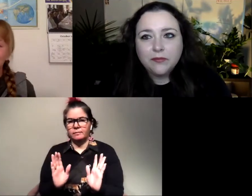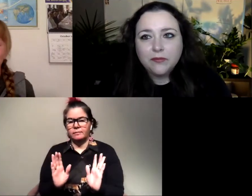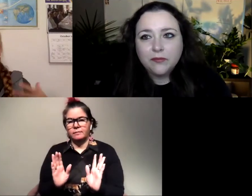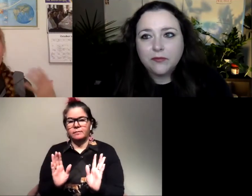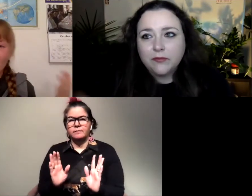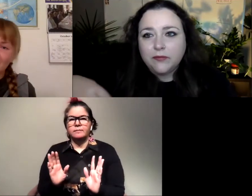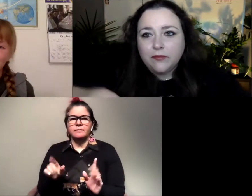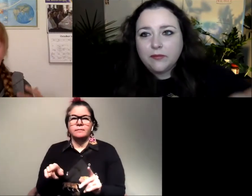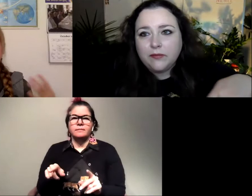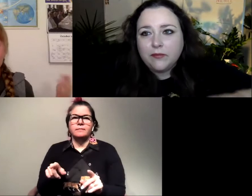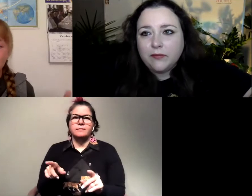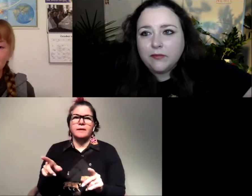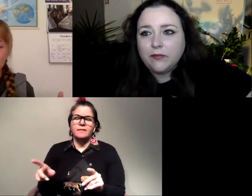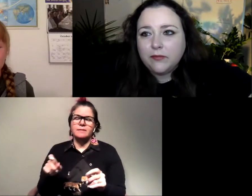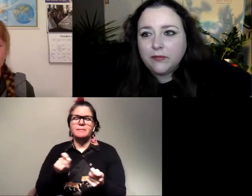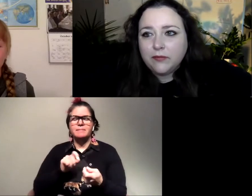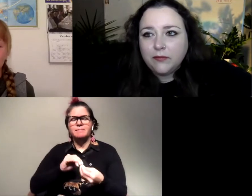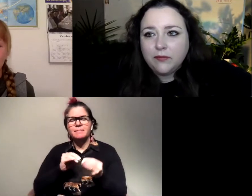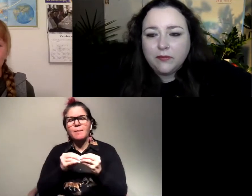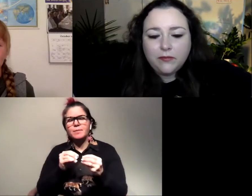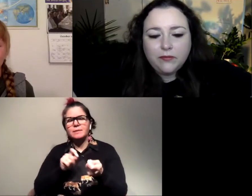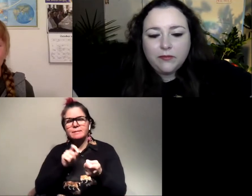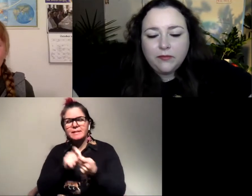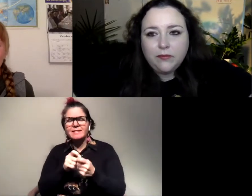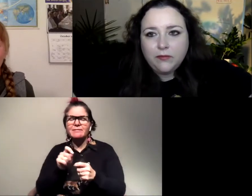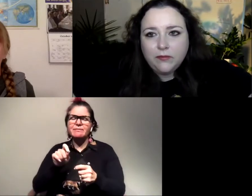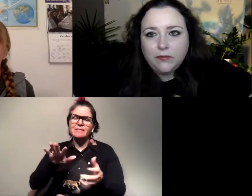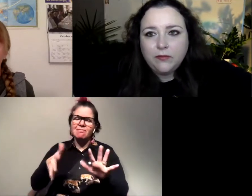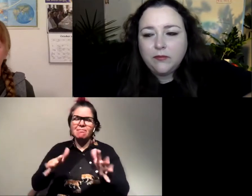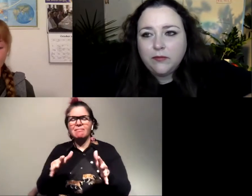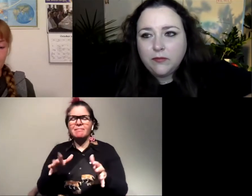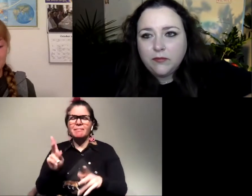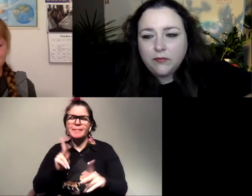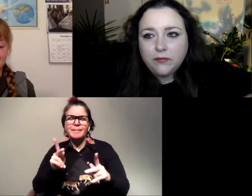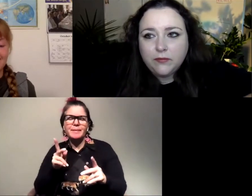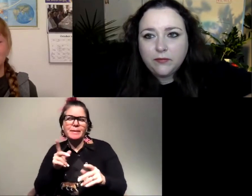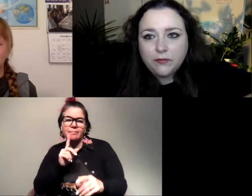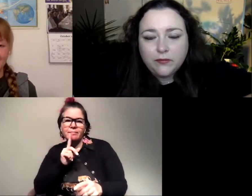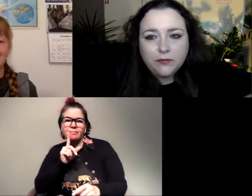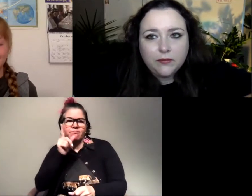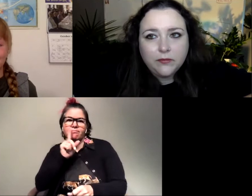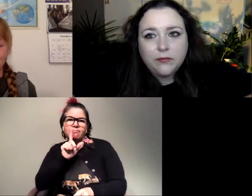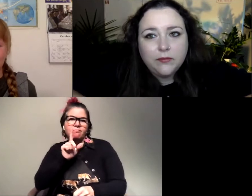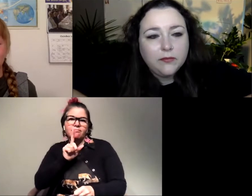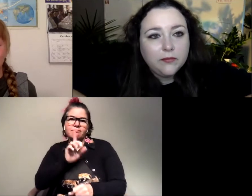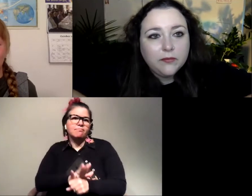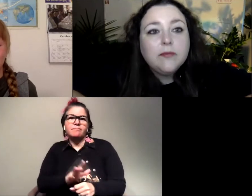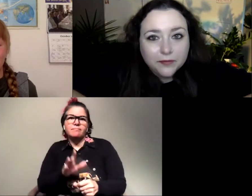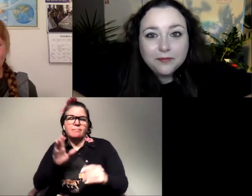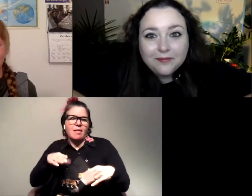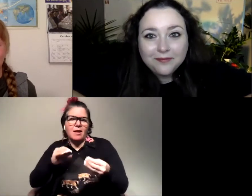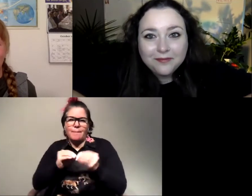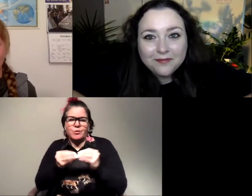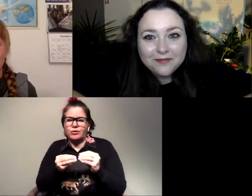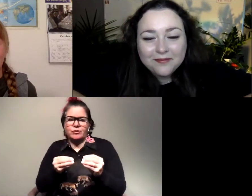There are some cutoffs in terms of numbers that people will throw around, but we're still kind of creating those numbers for how